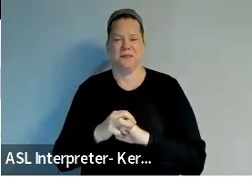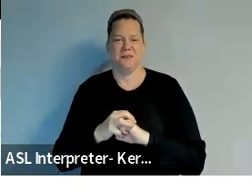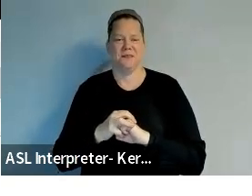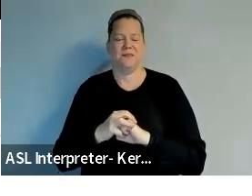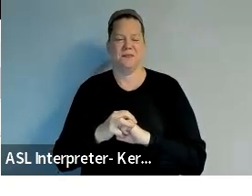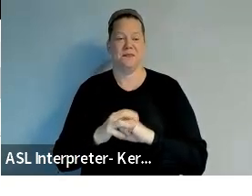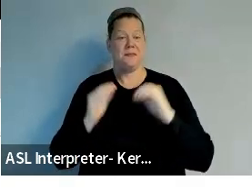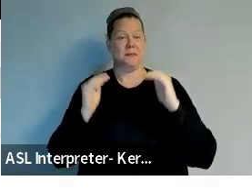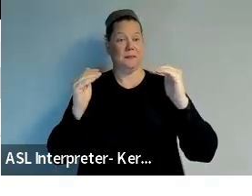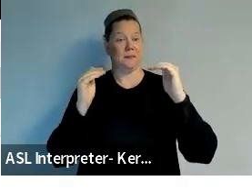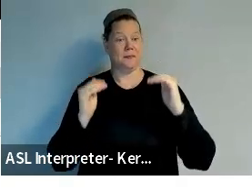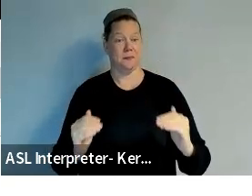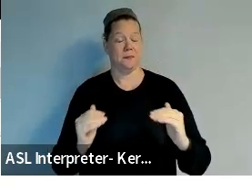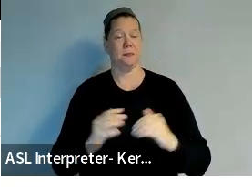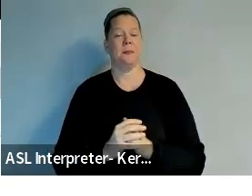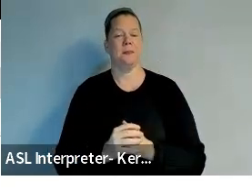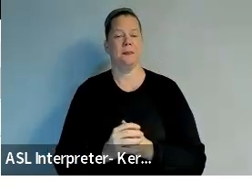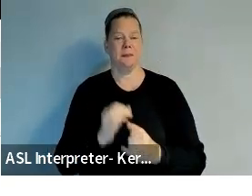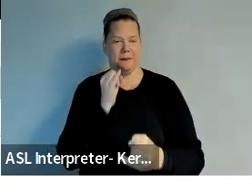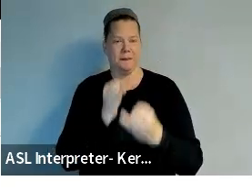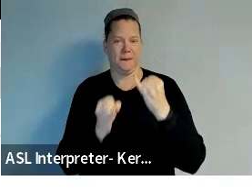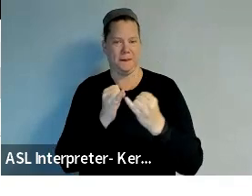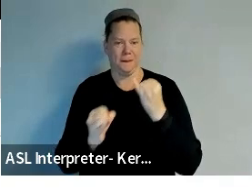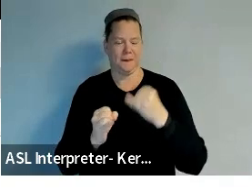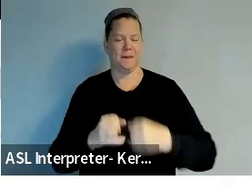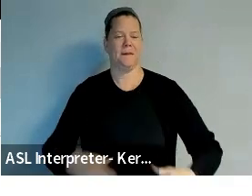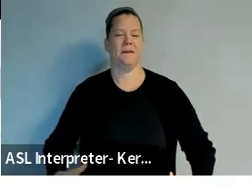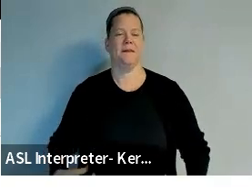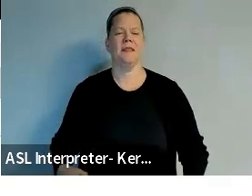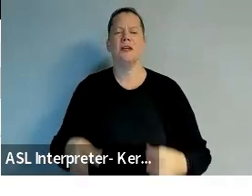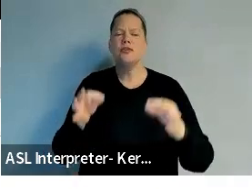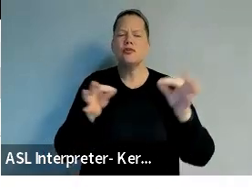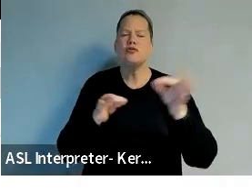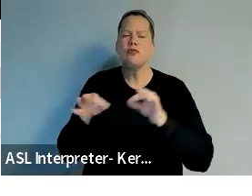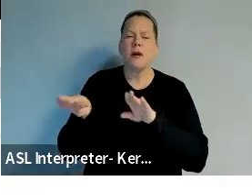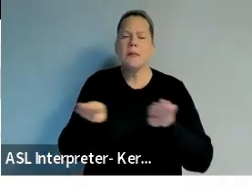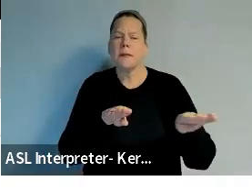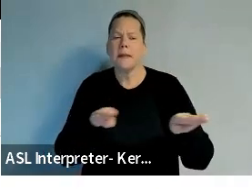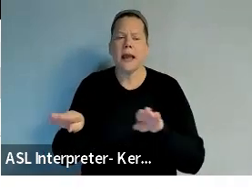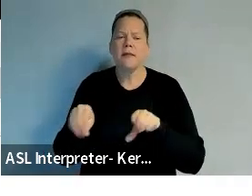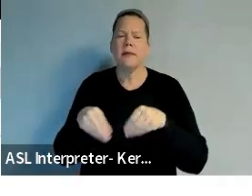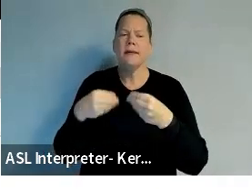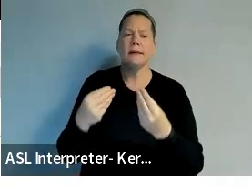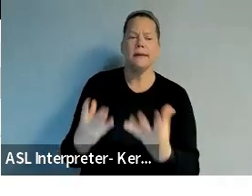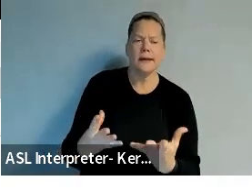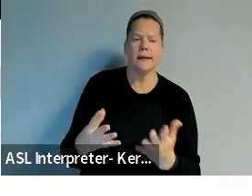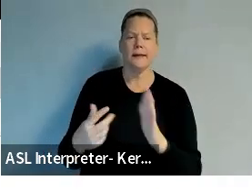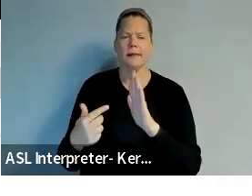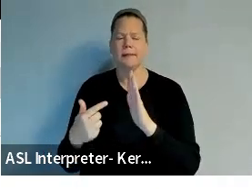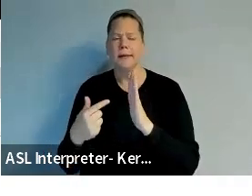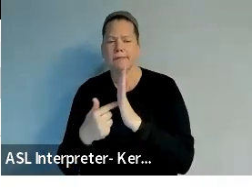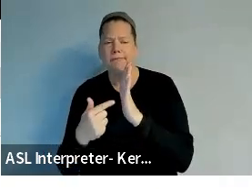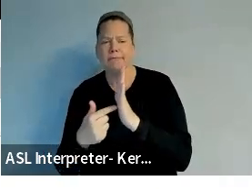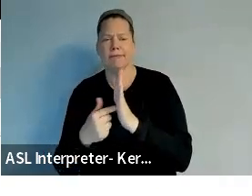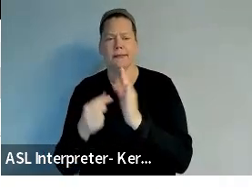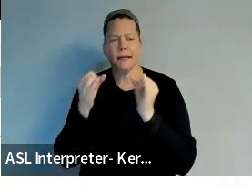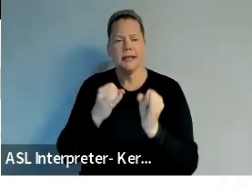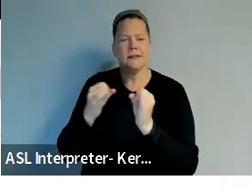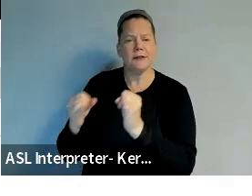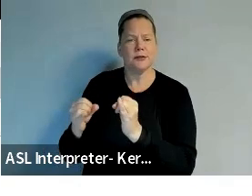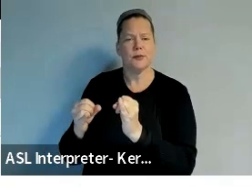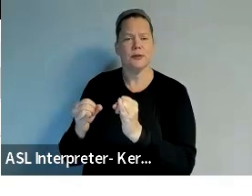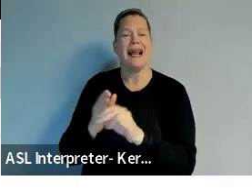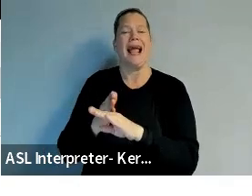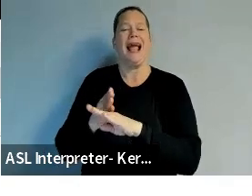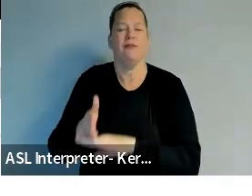The last prompt on the screen, describe behavior and give indicators of individual's